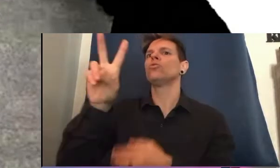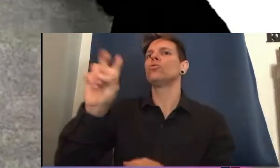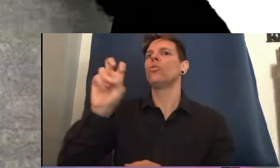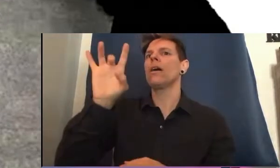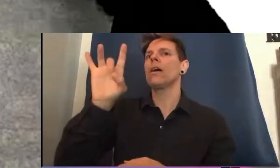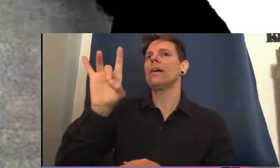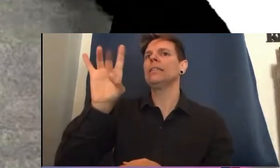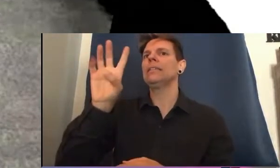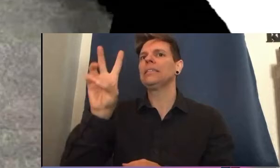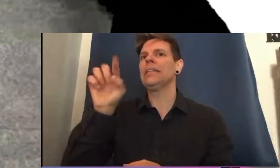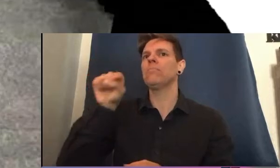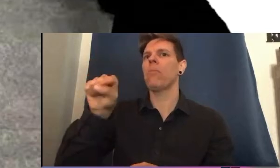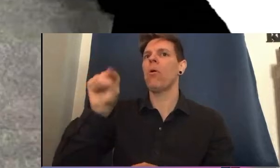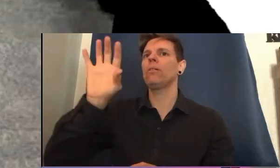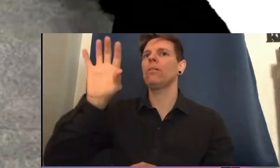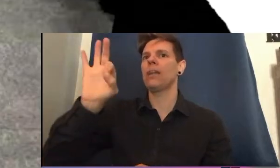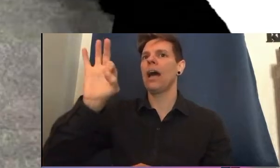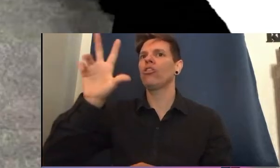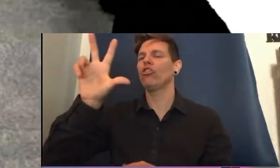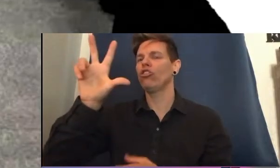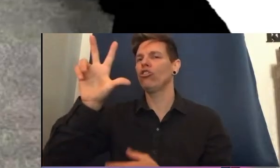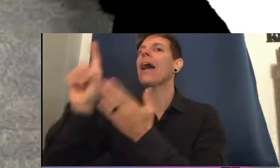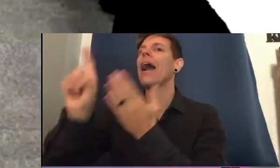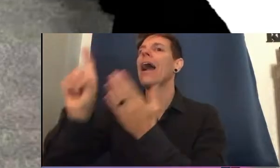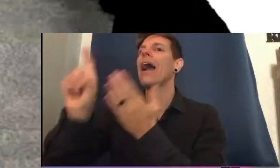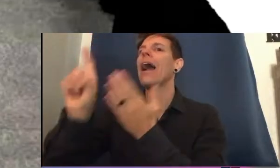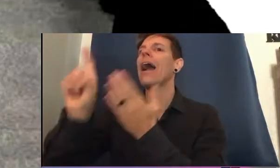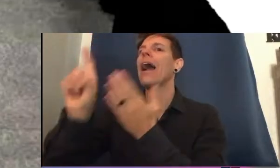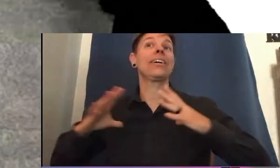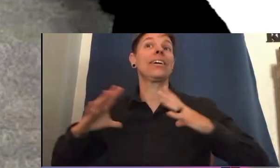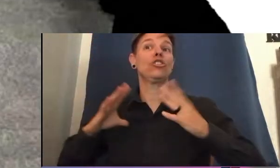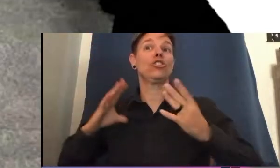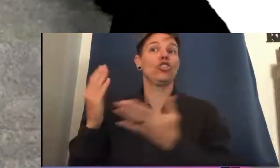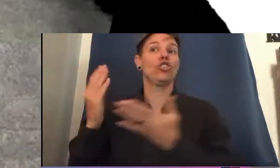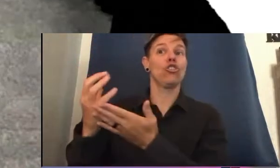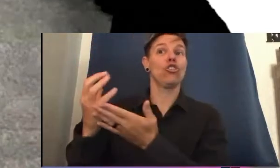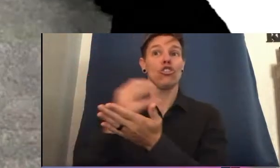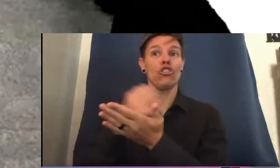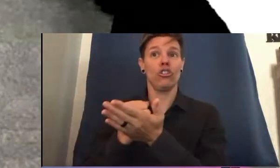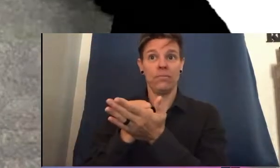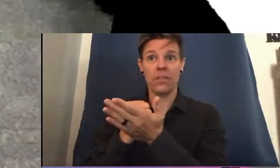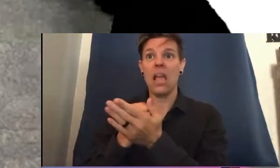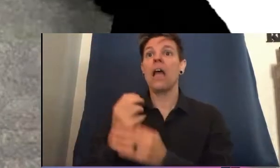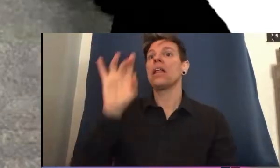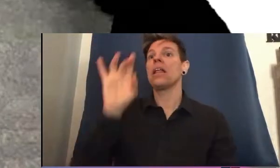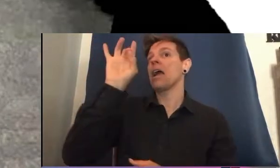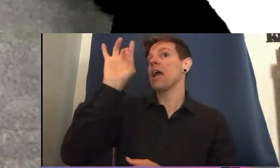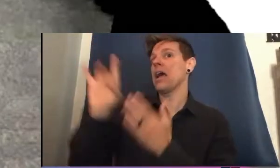286.93 hours of vacation plus 8 hours of personal time. Other than that,